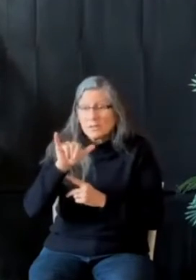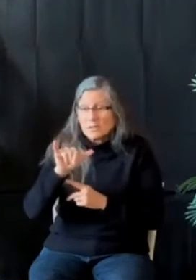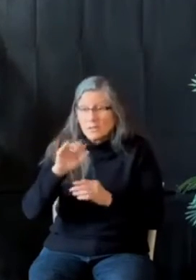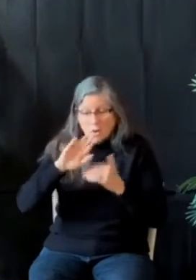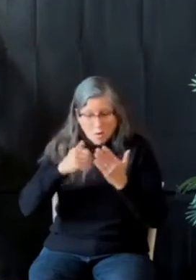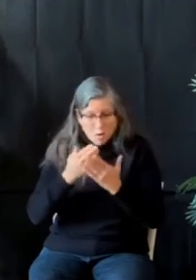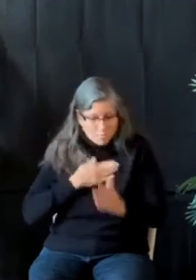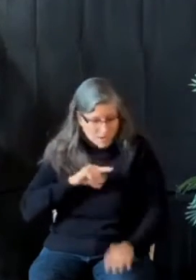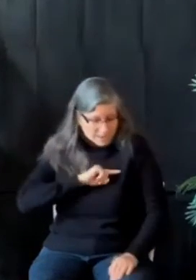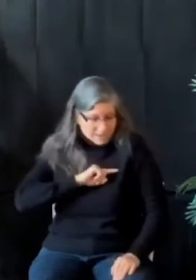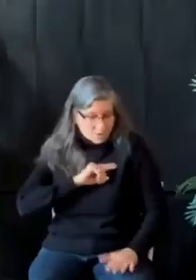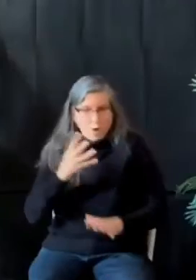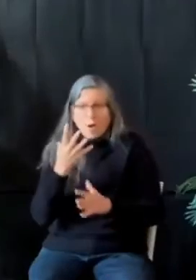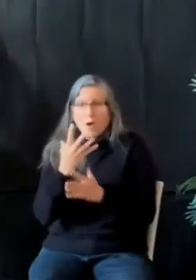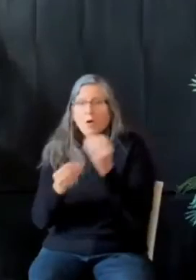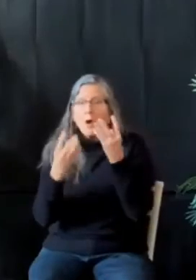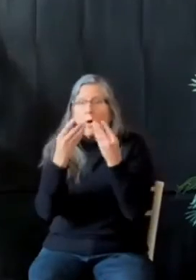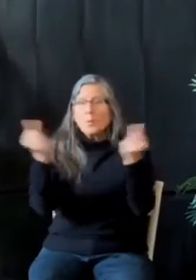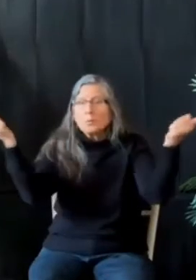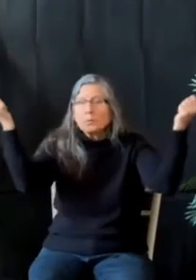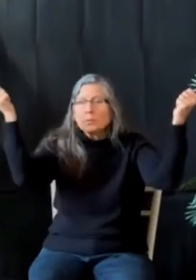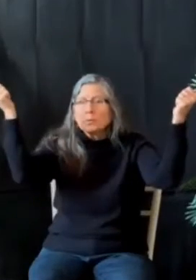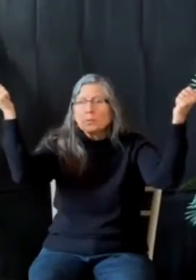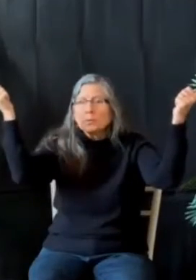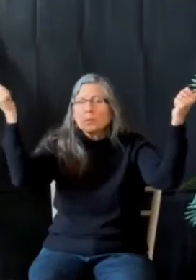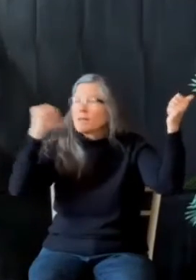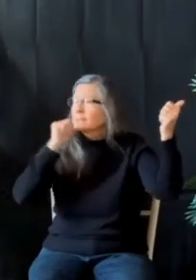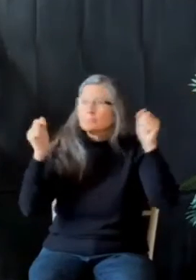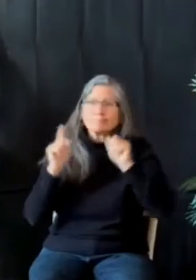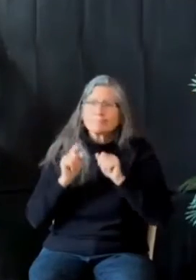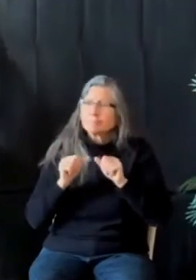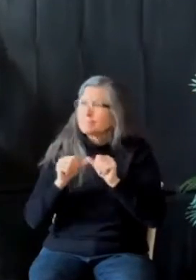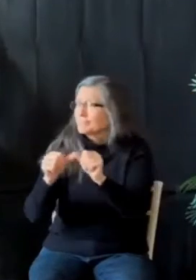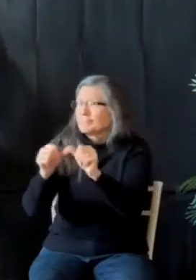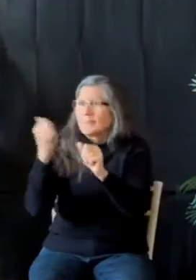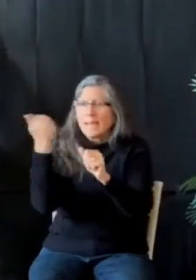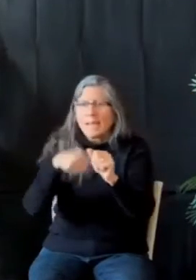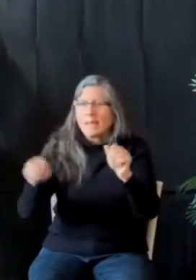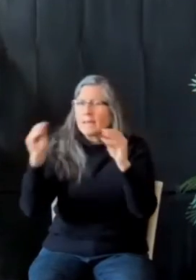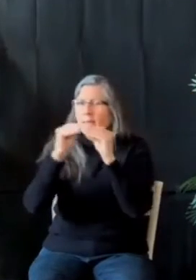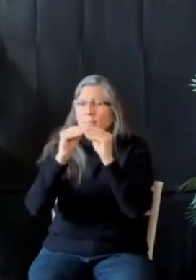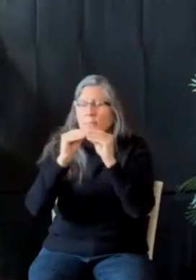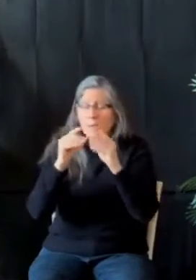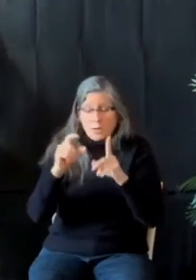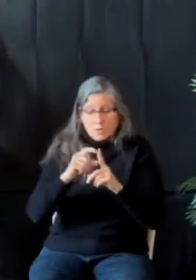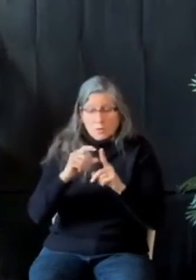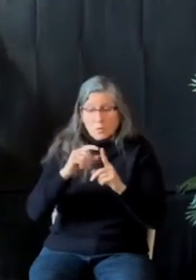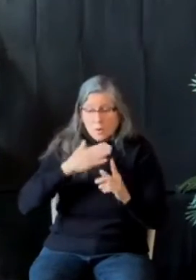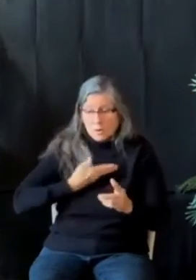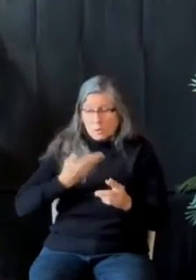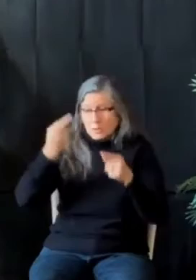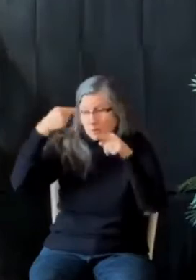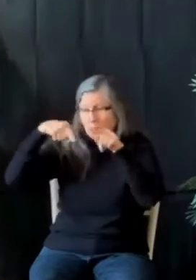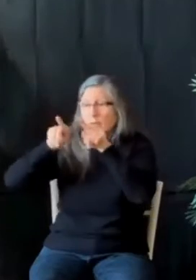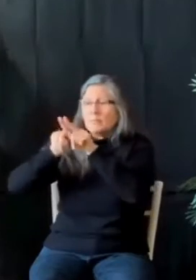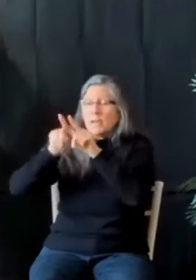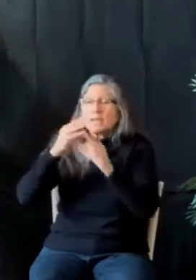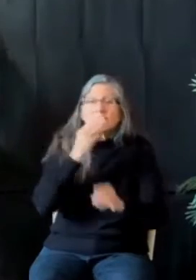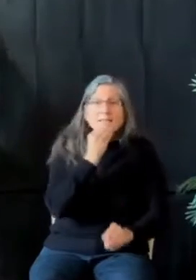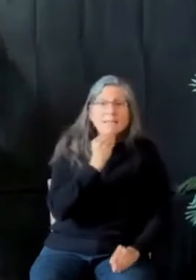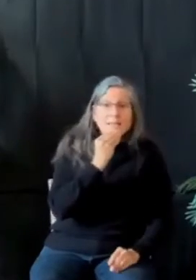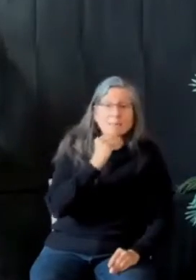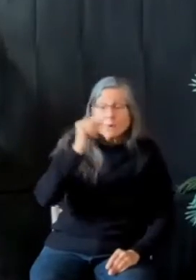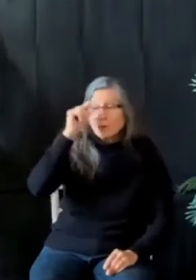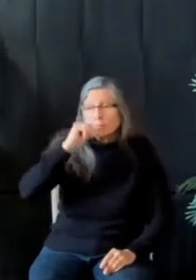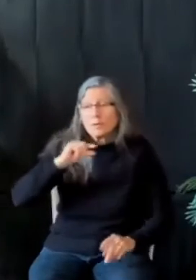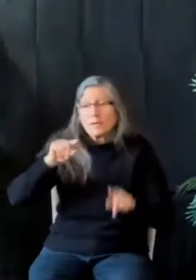guilt is gone. Gone. It doesn't exist anymore. The word confess there in both the Hebrew and